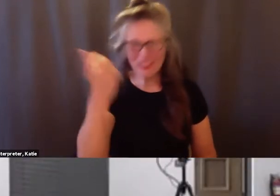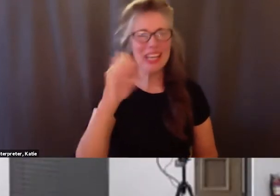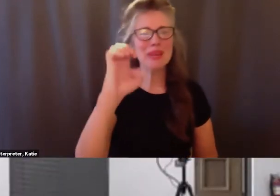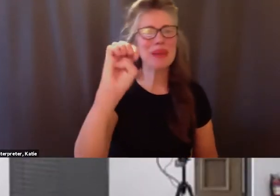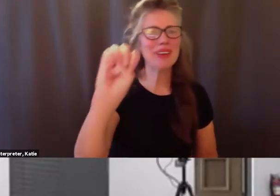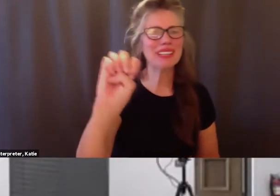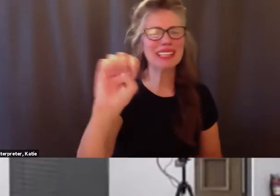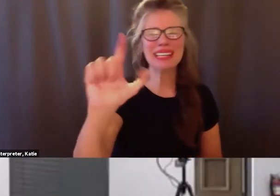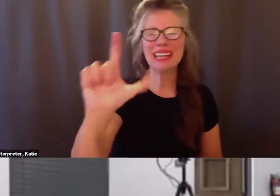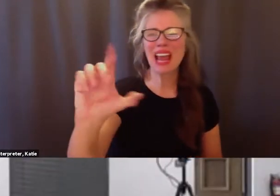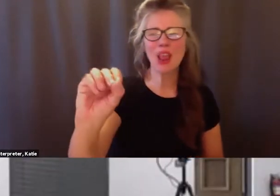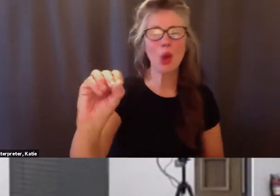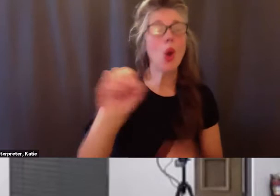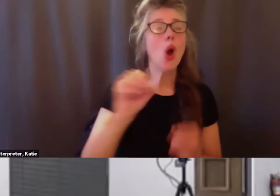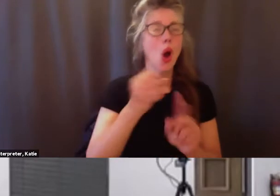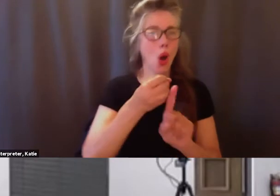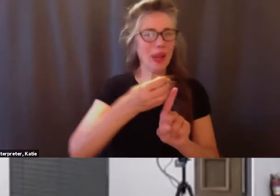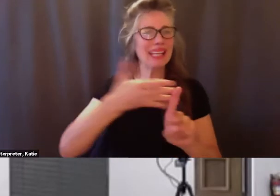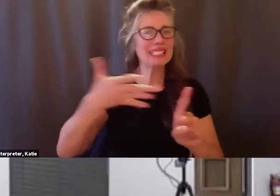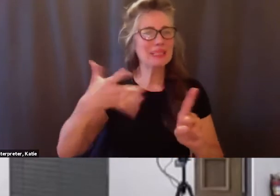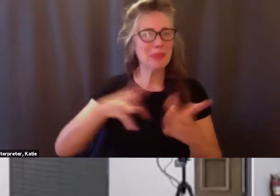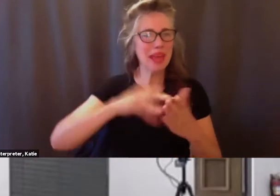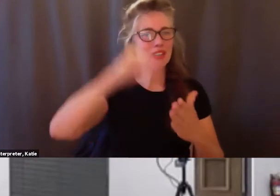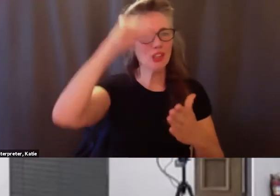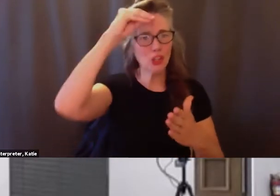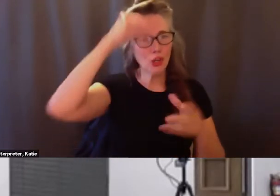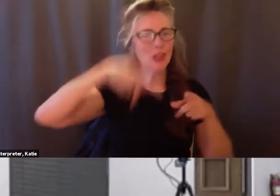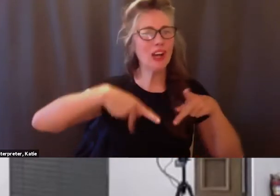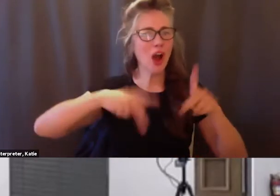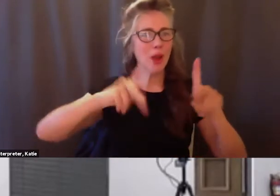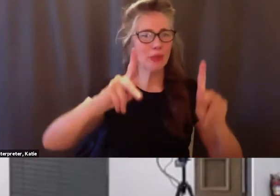one. Expanded learning opportunities. That's correct. Yeah.